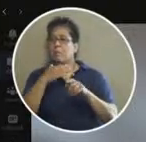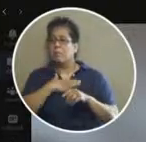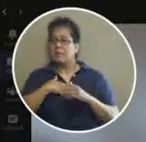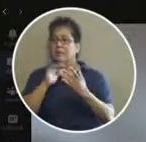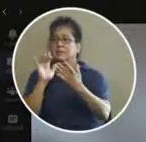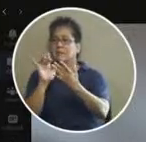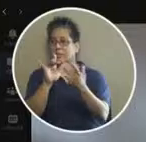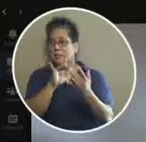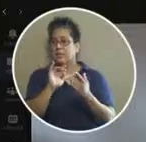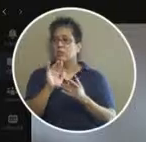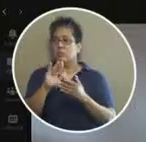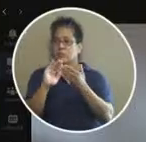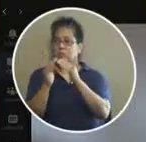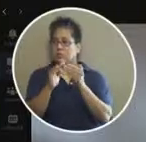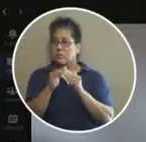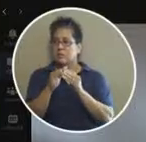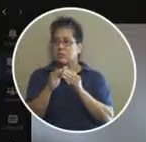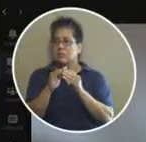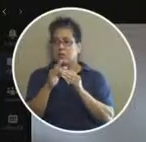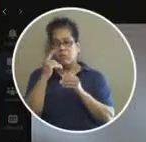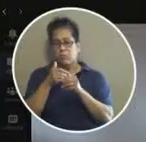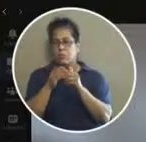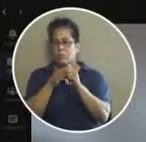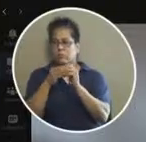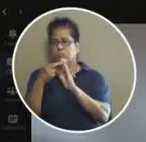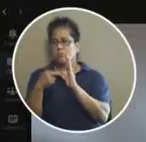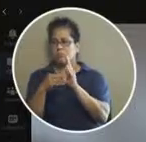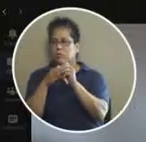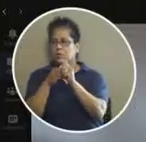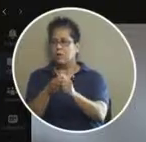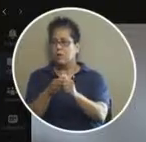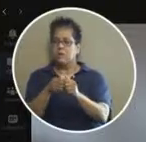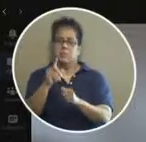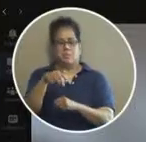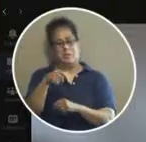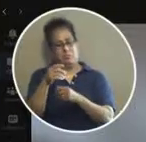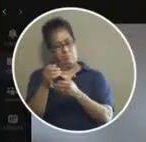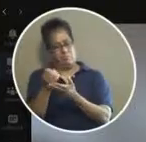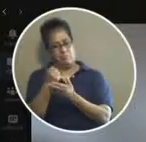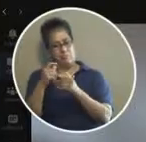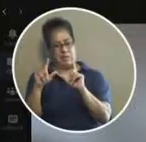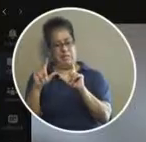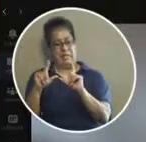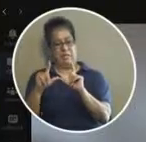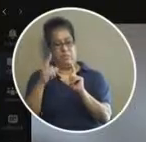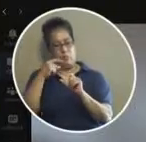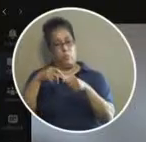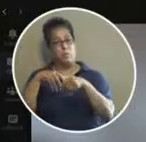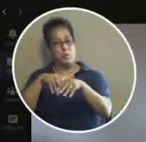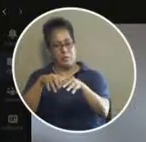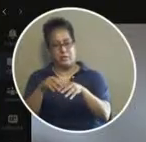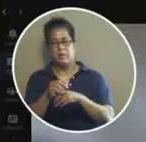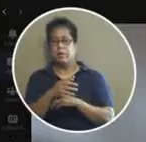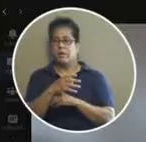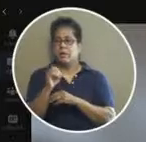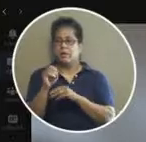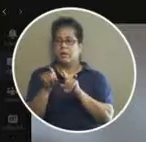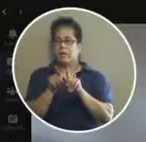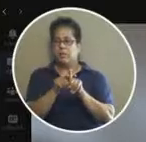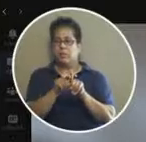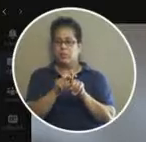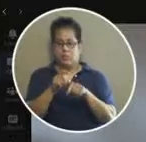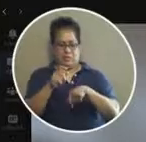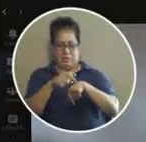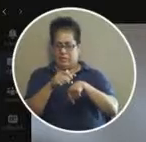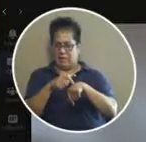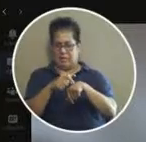contact your municipality for their guidance, because you do need to get a license to be able to have the parade. And I think that time